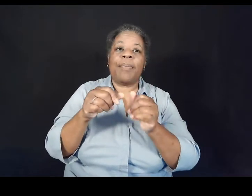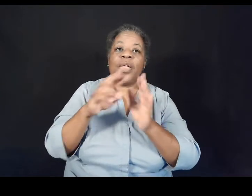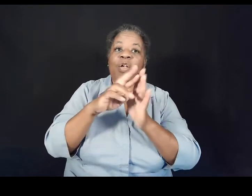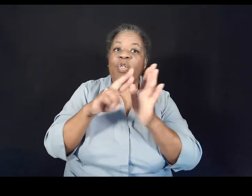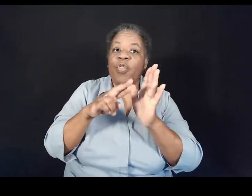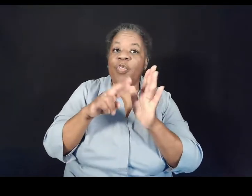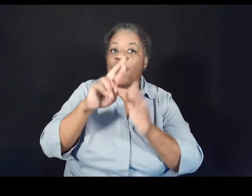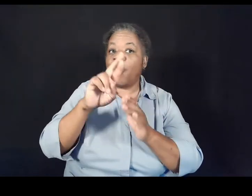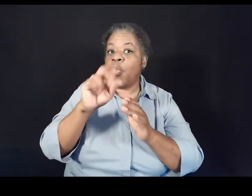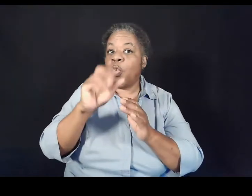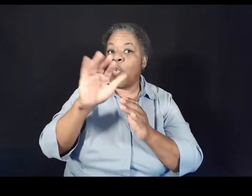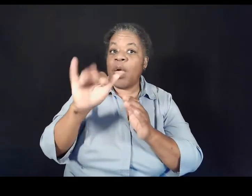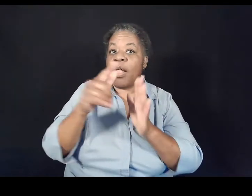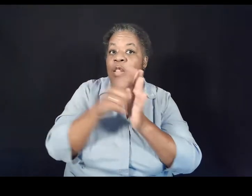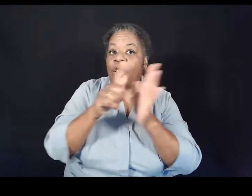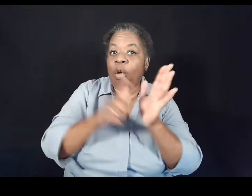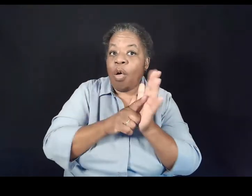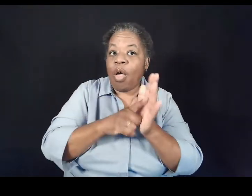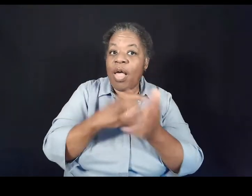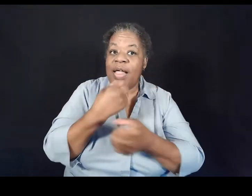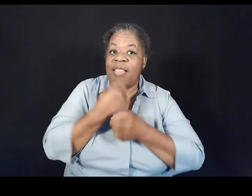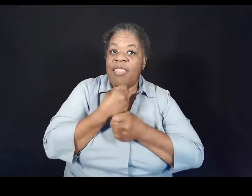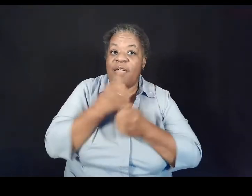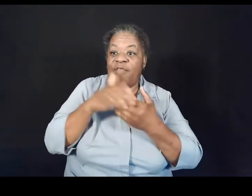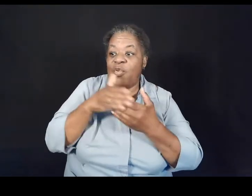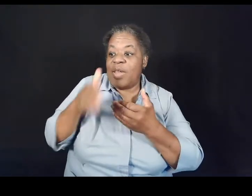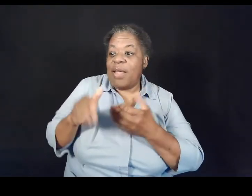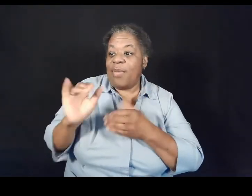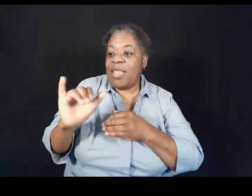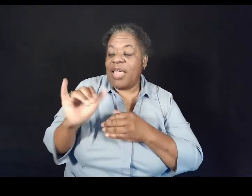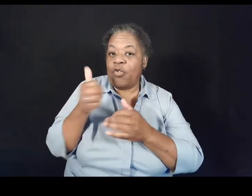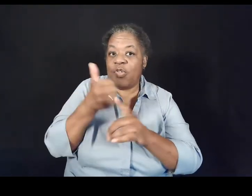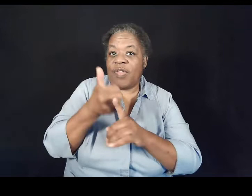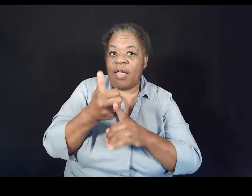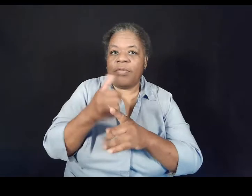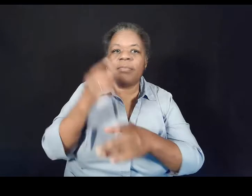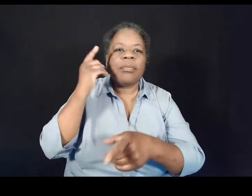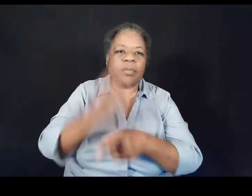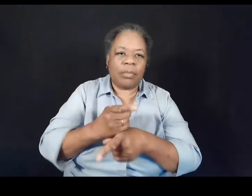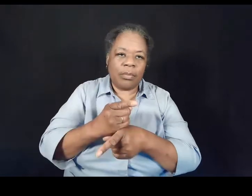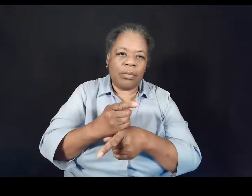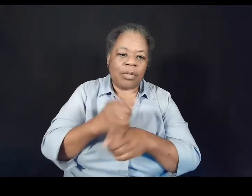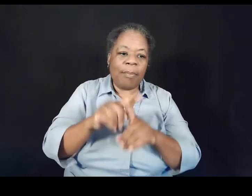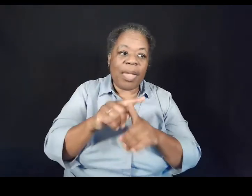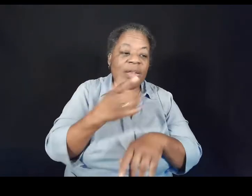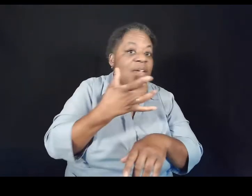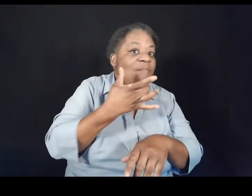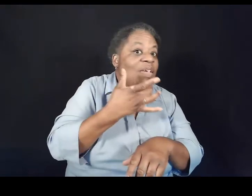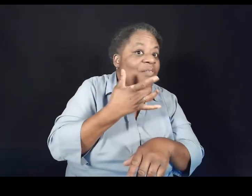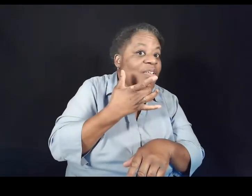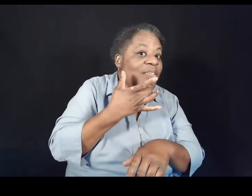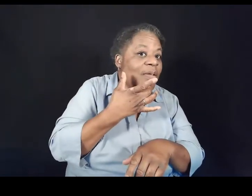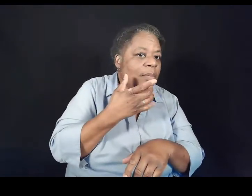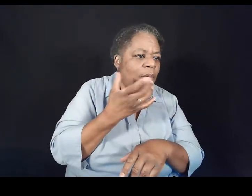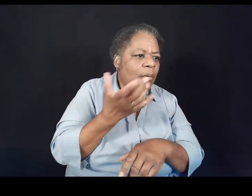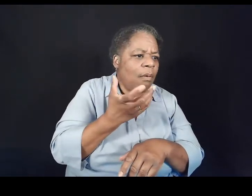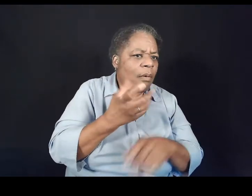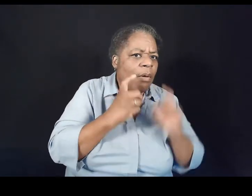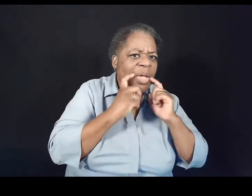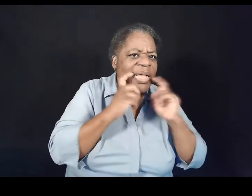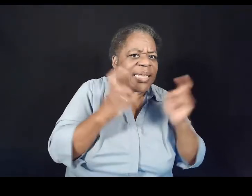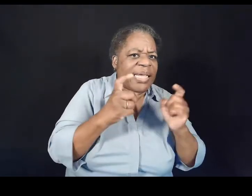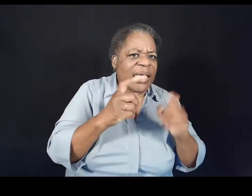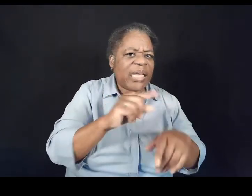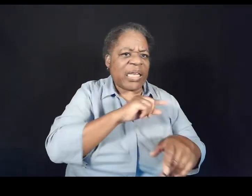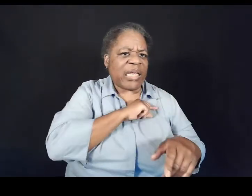your neighbor as yourself, you are doing right. But if you show favoritism, you sin and are convicted by the law